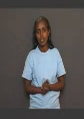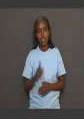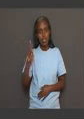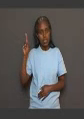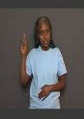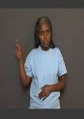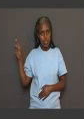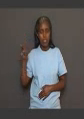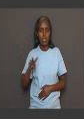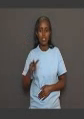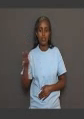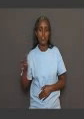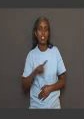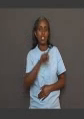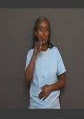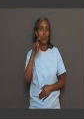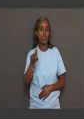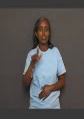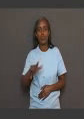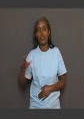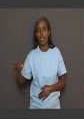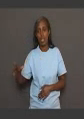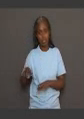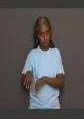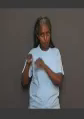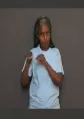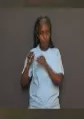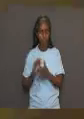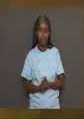These are the vector equations of a line, students.